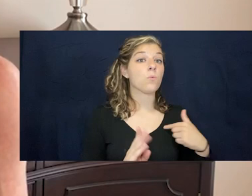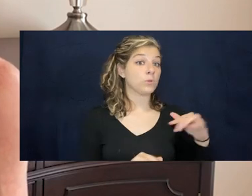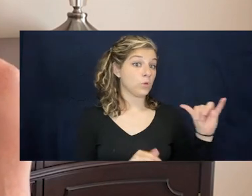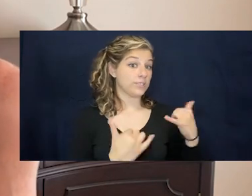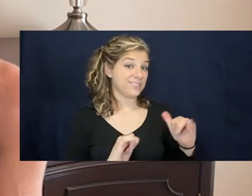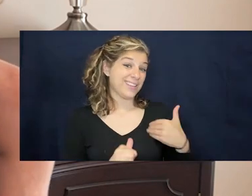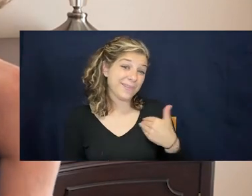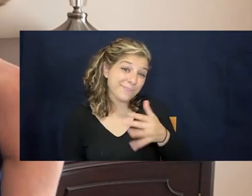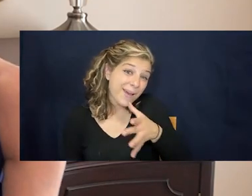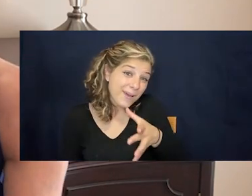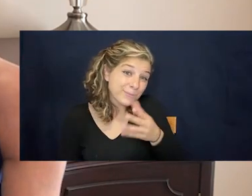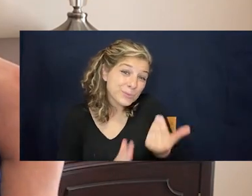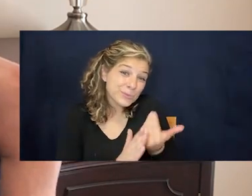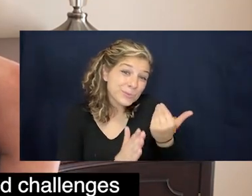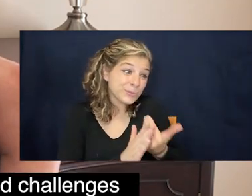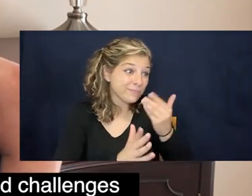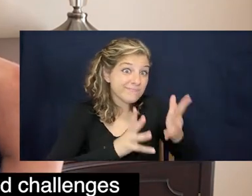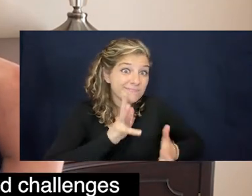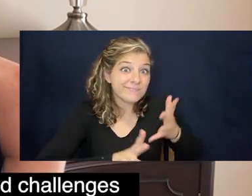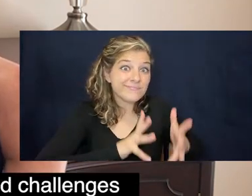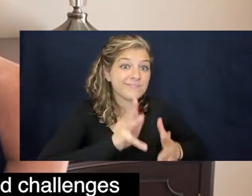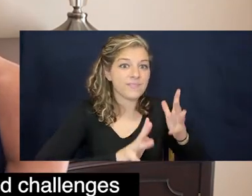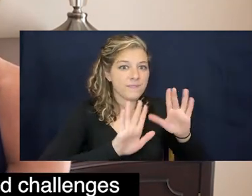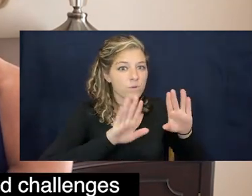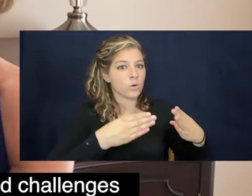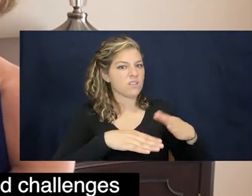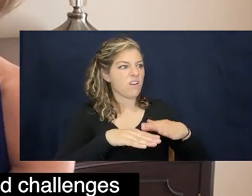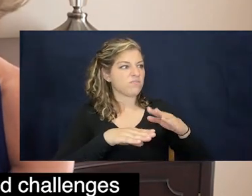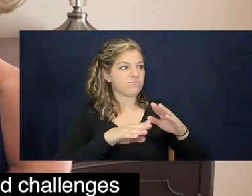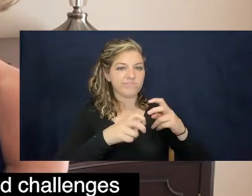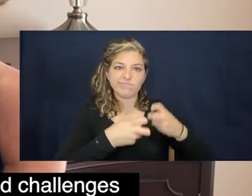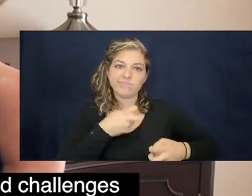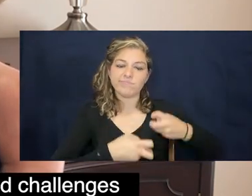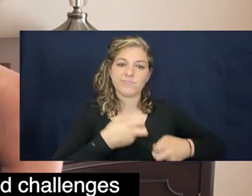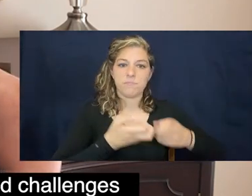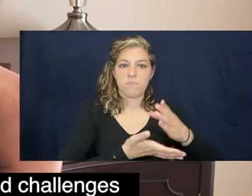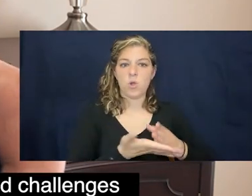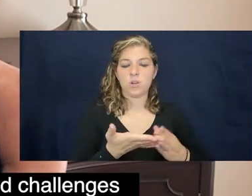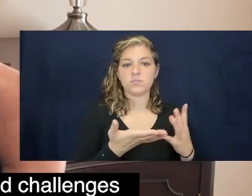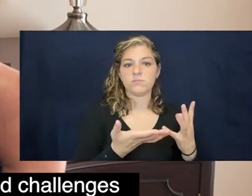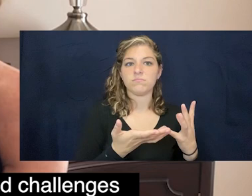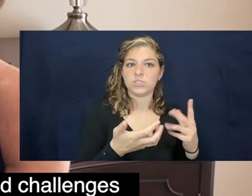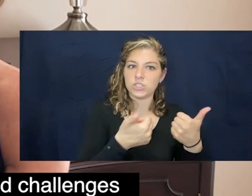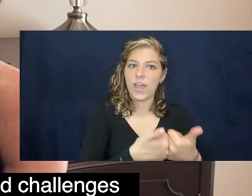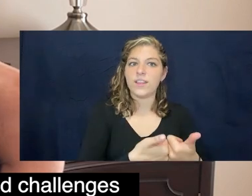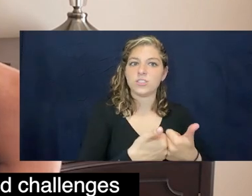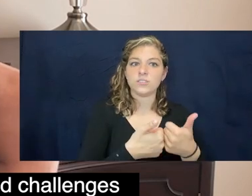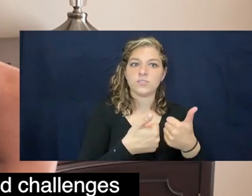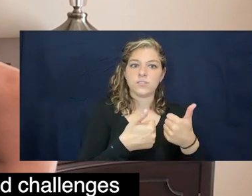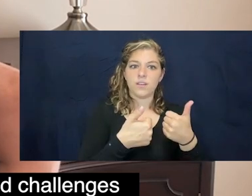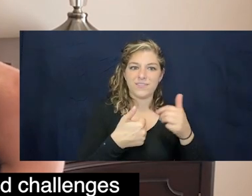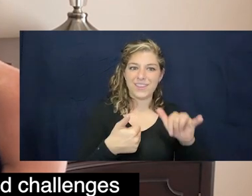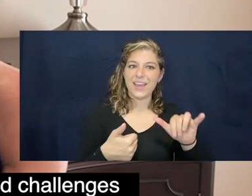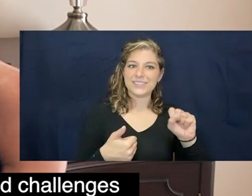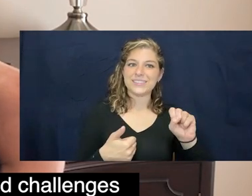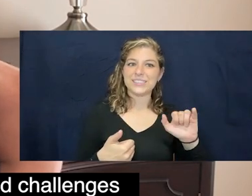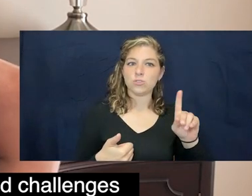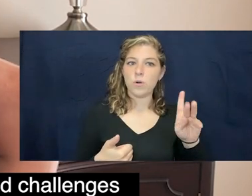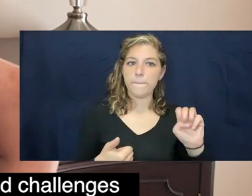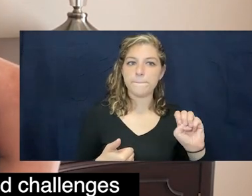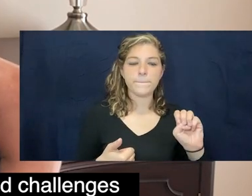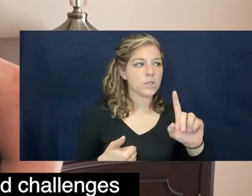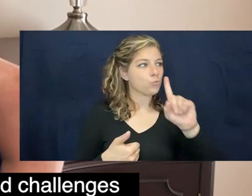I was still a young mom and also focused on all the difficult aspects and challenges of the